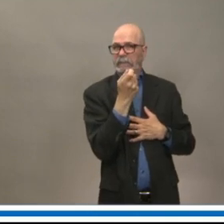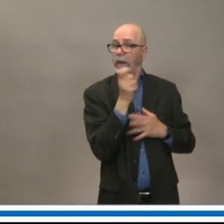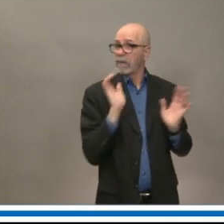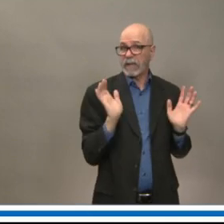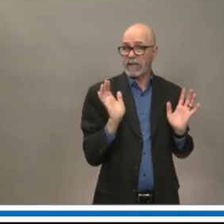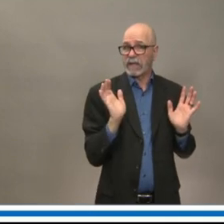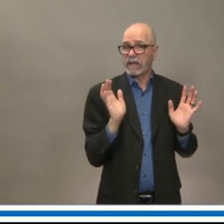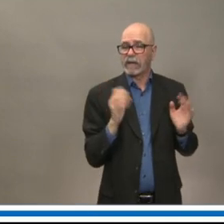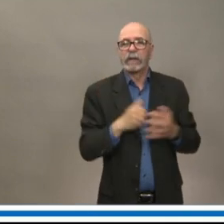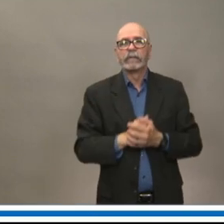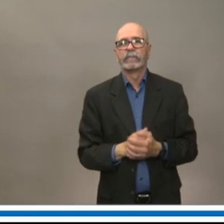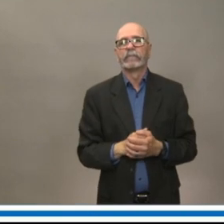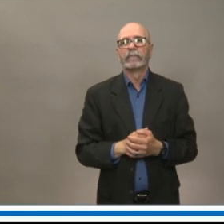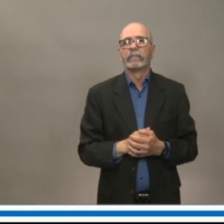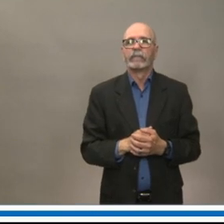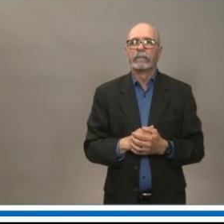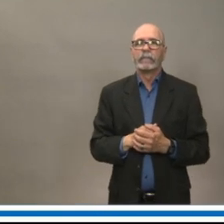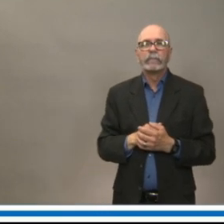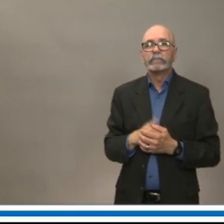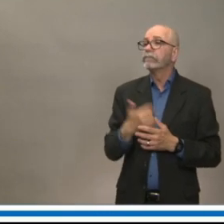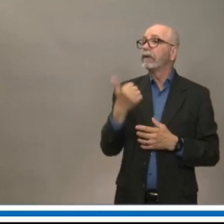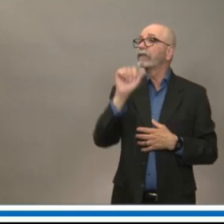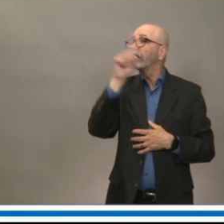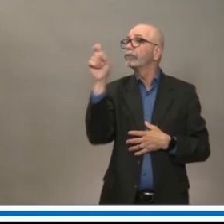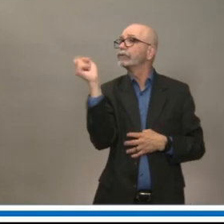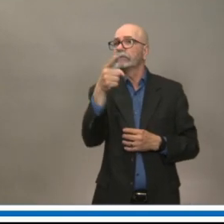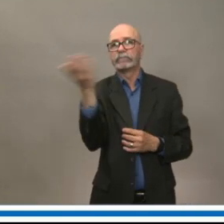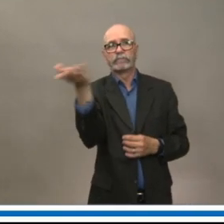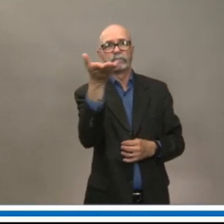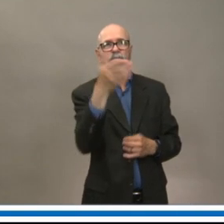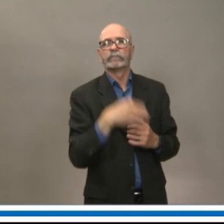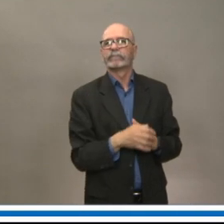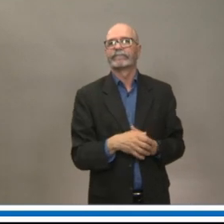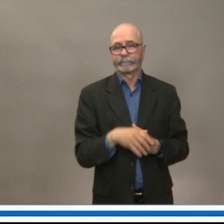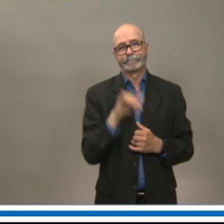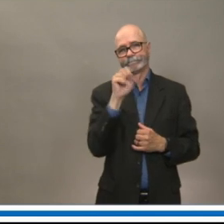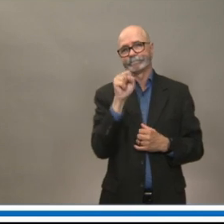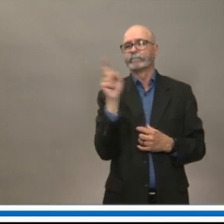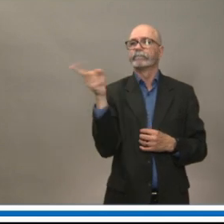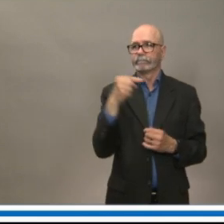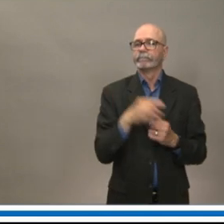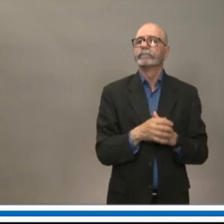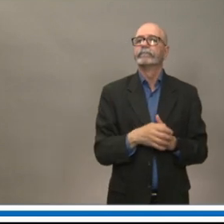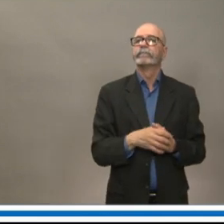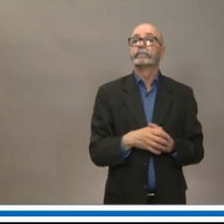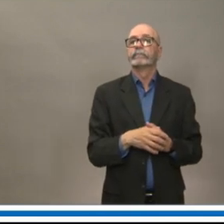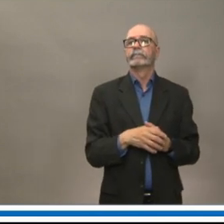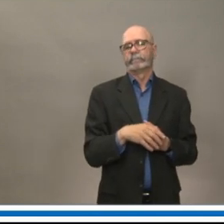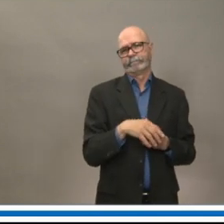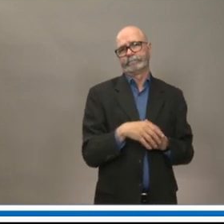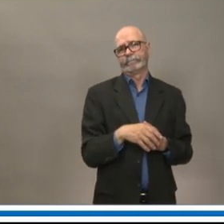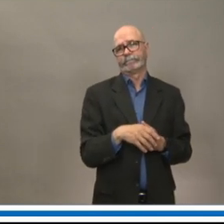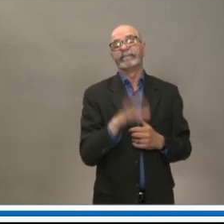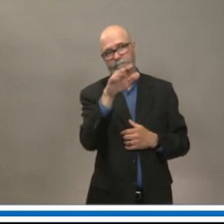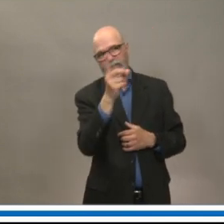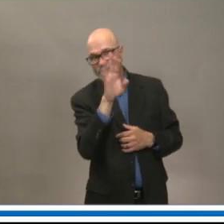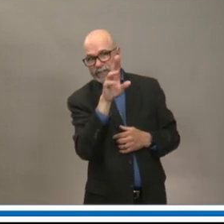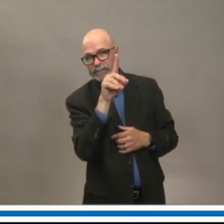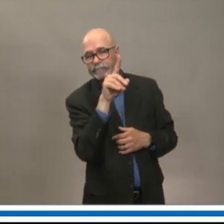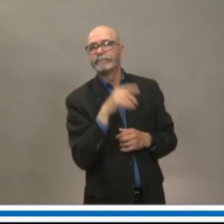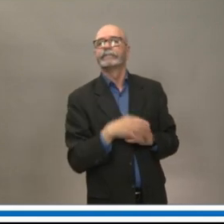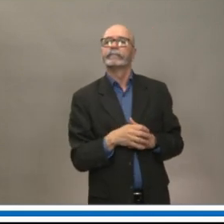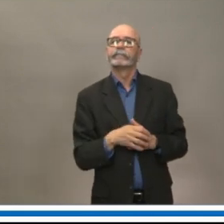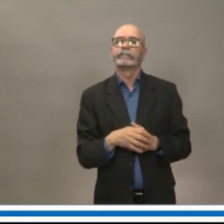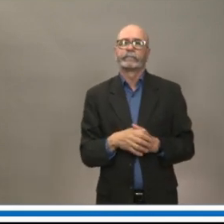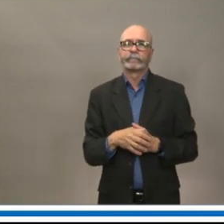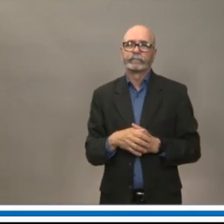facility. Natasha, do you have a follow-up? I do. I'm wondering for Dr. Strang as well, whether or not there's an update on